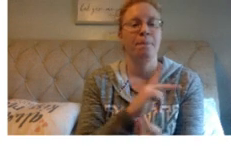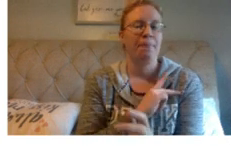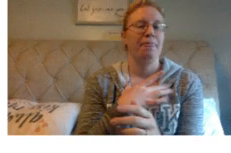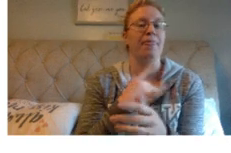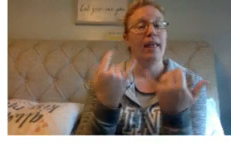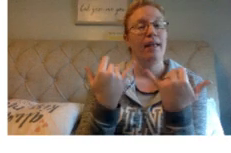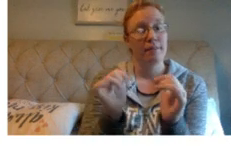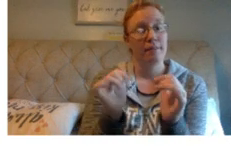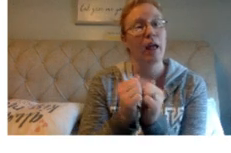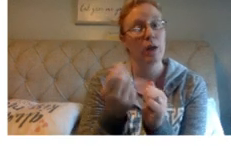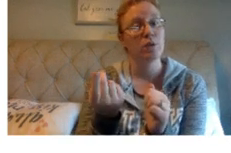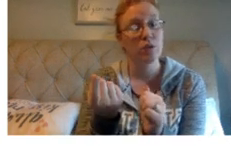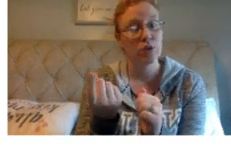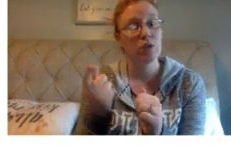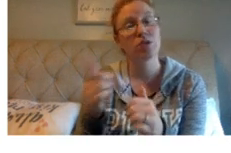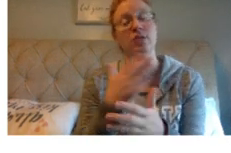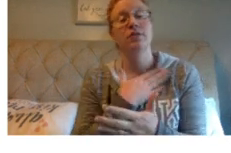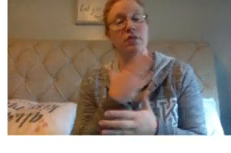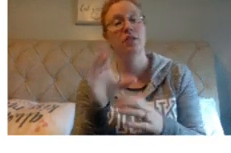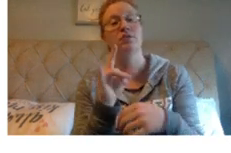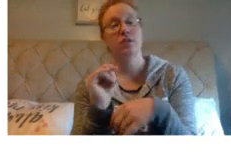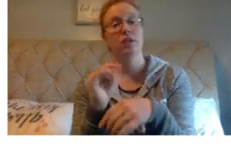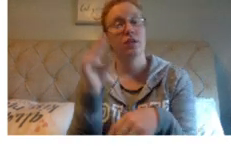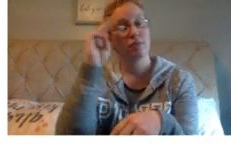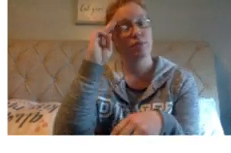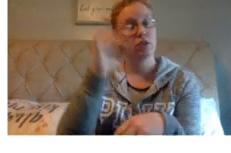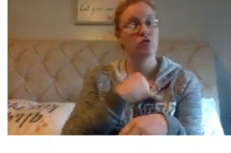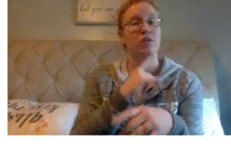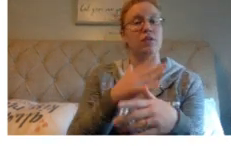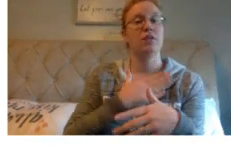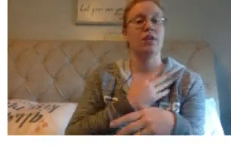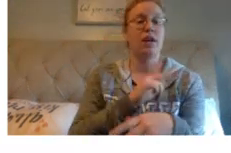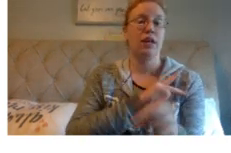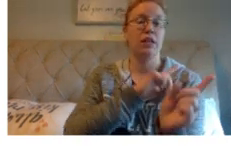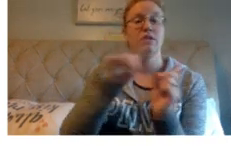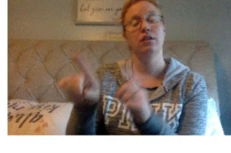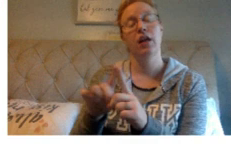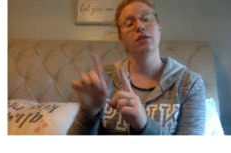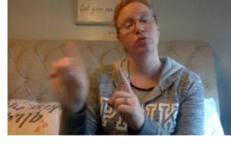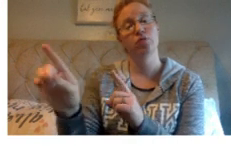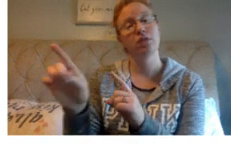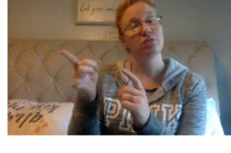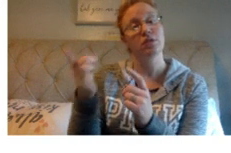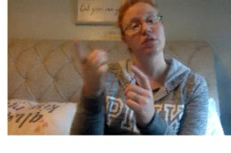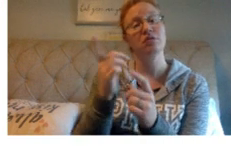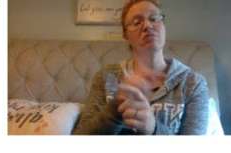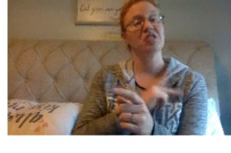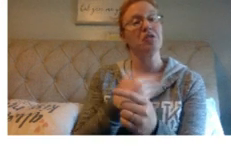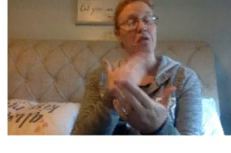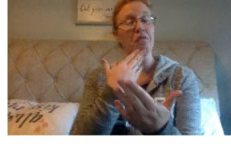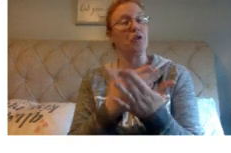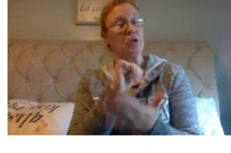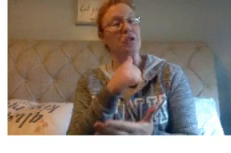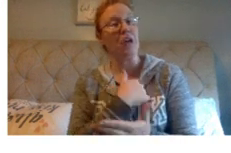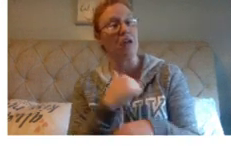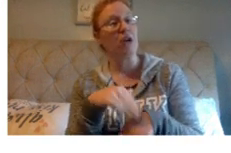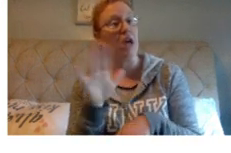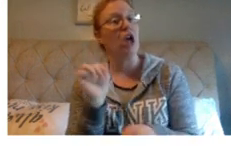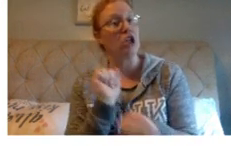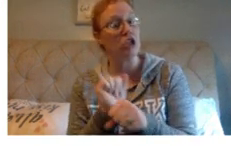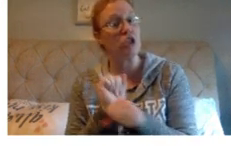Keisha liked playing with the dog. She's glad she did it. Mr. Jones is glad Keisha came to him. Keisha has a good attitude at her job.